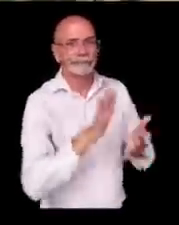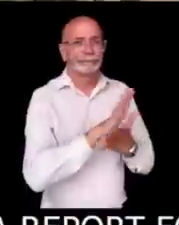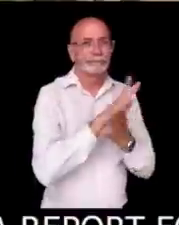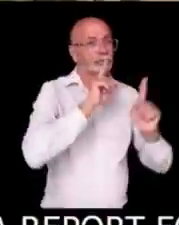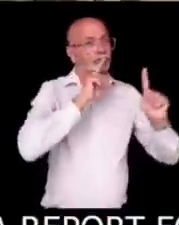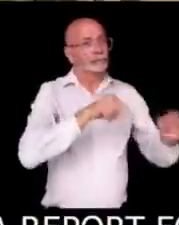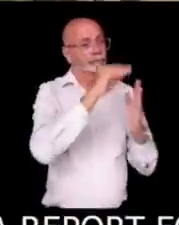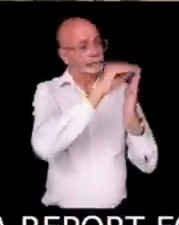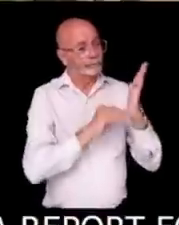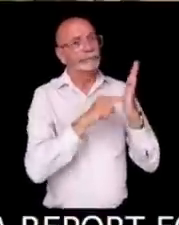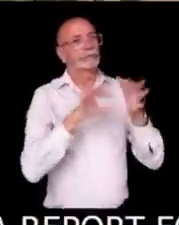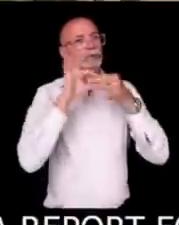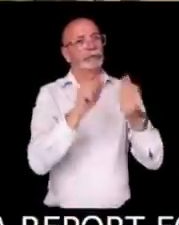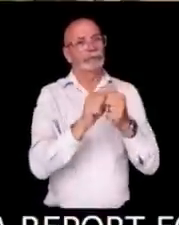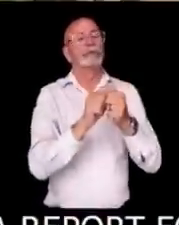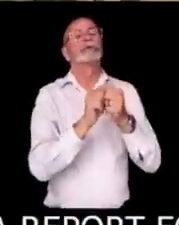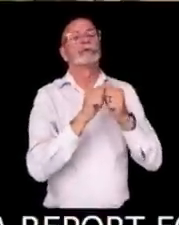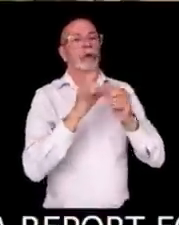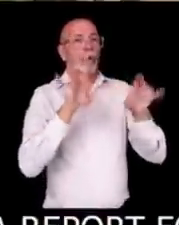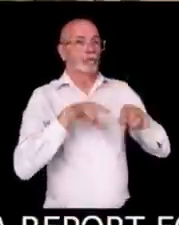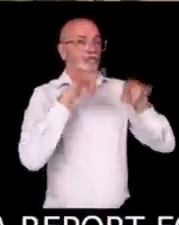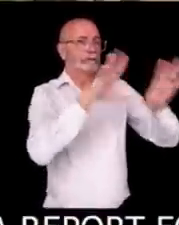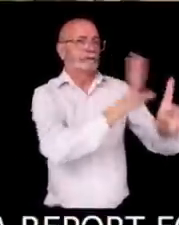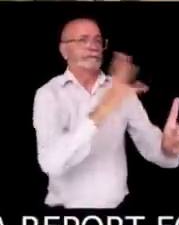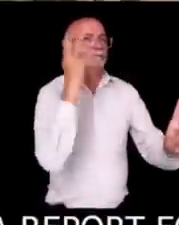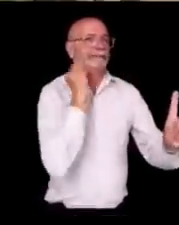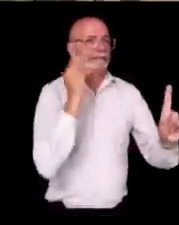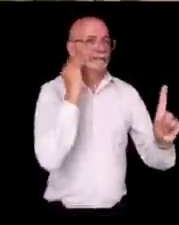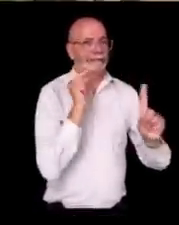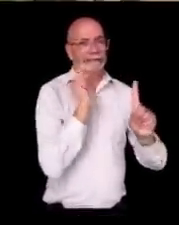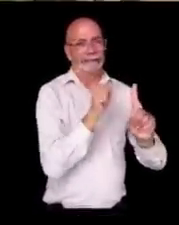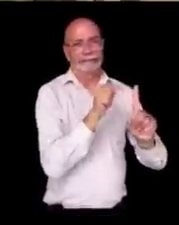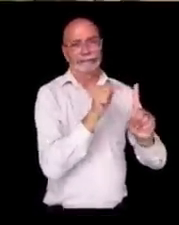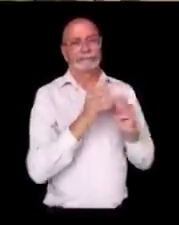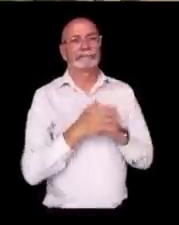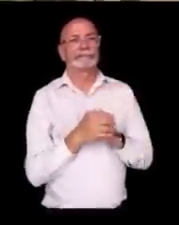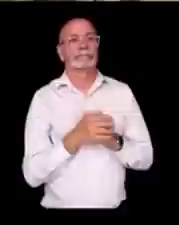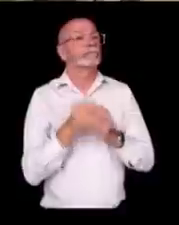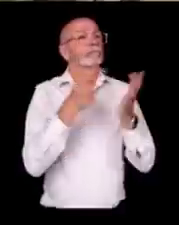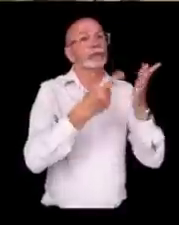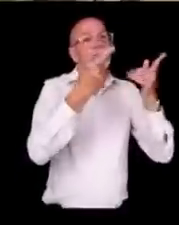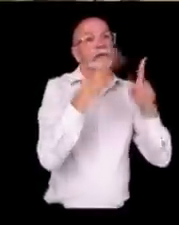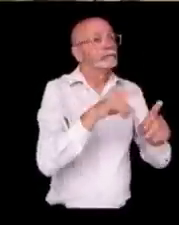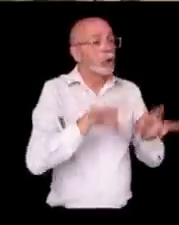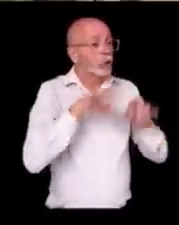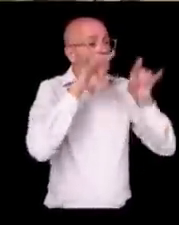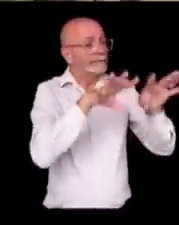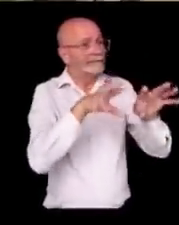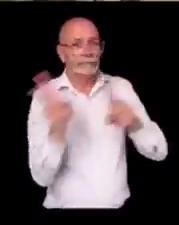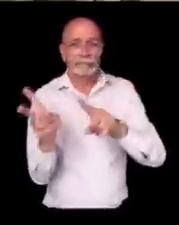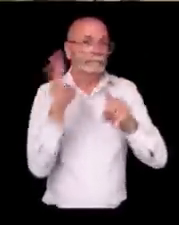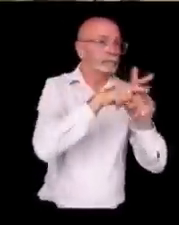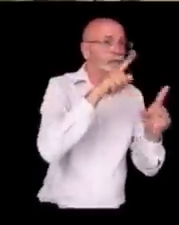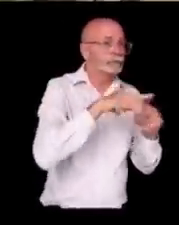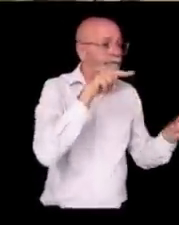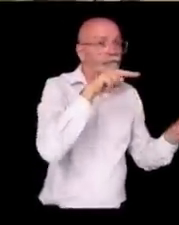experience. In terms of the relevance of the Australian experience for Nova Scotia specifically or for Canada